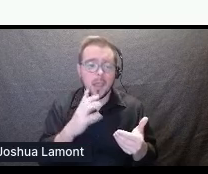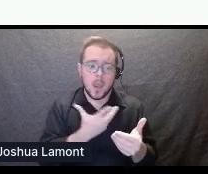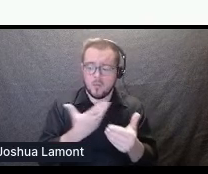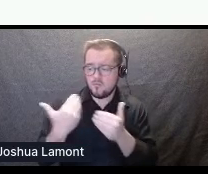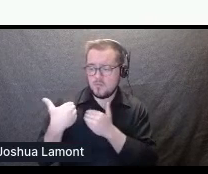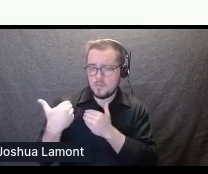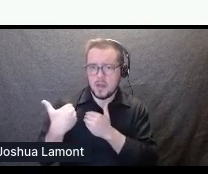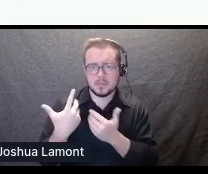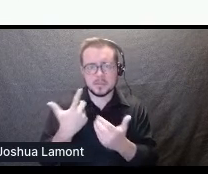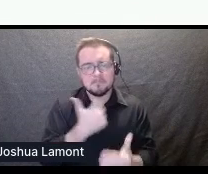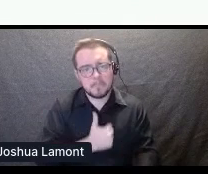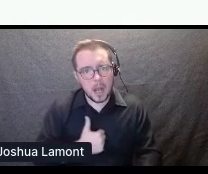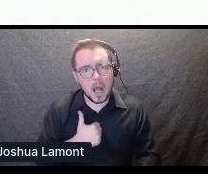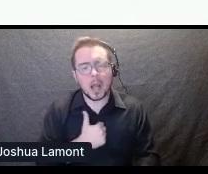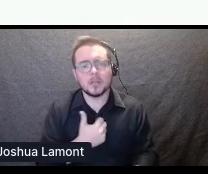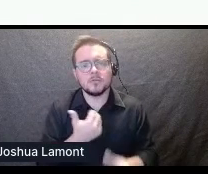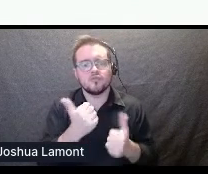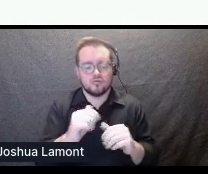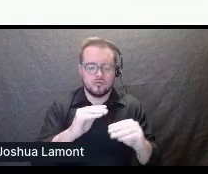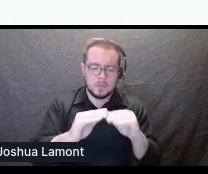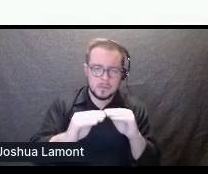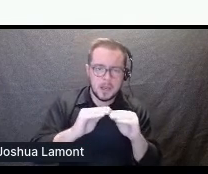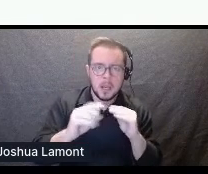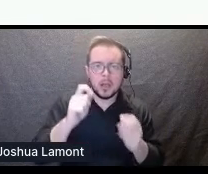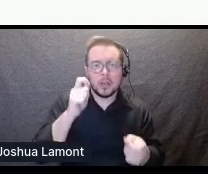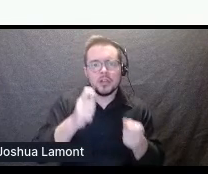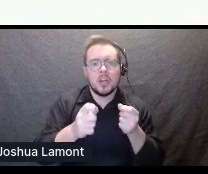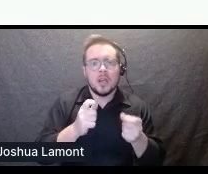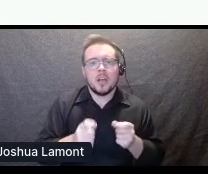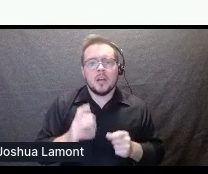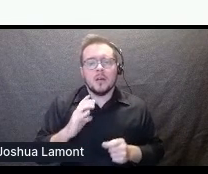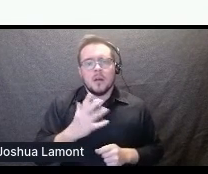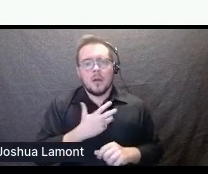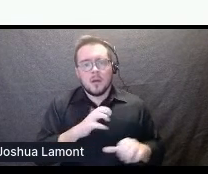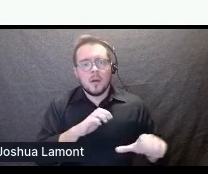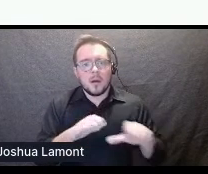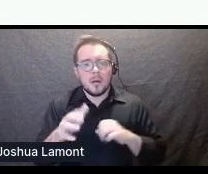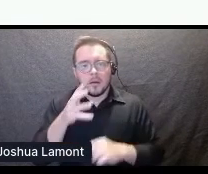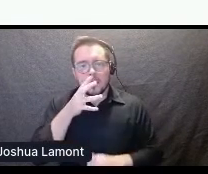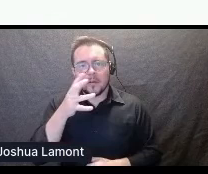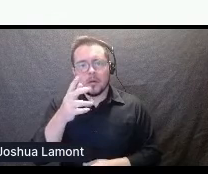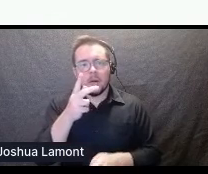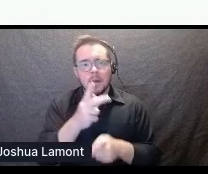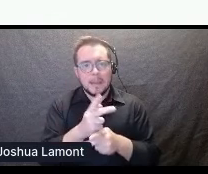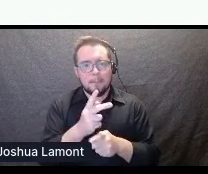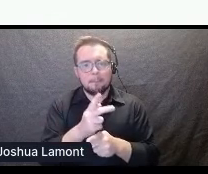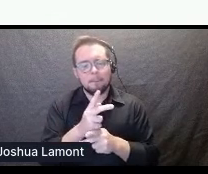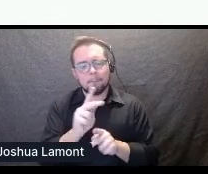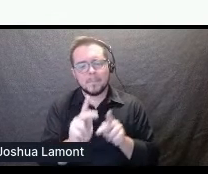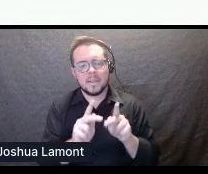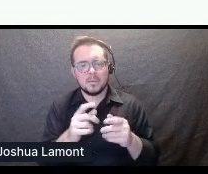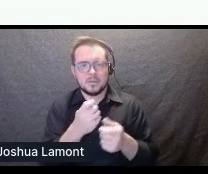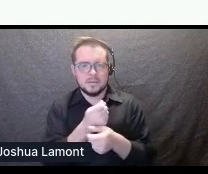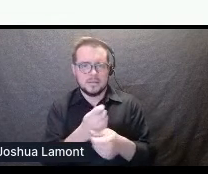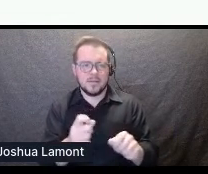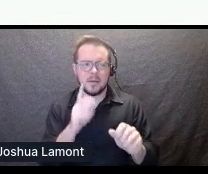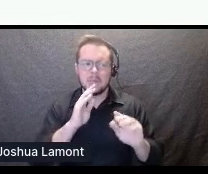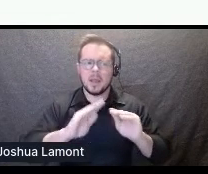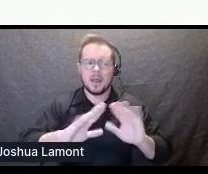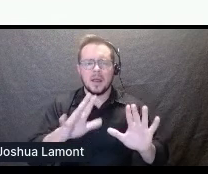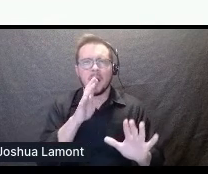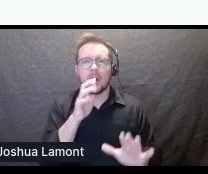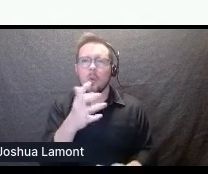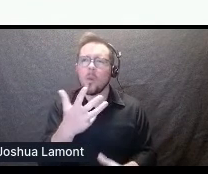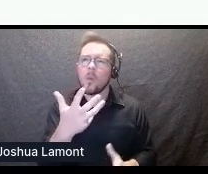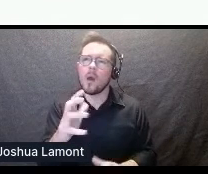apologize, to try to repair, and to change our actions in the future to keep people safe. So, and to be clear as well, I don't want to make it sound as